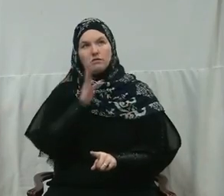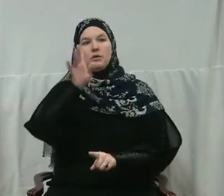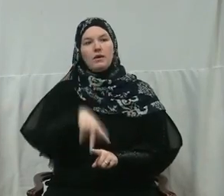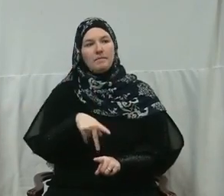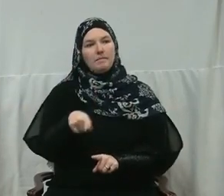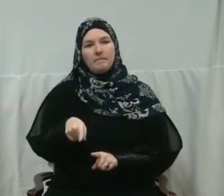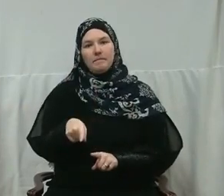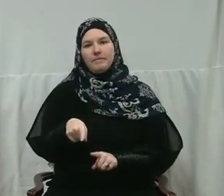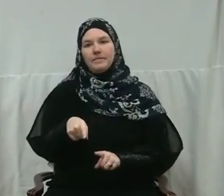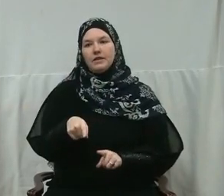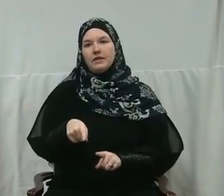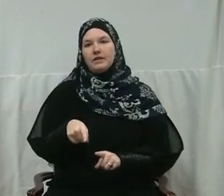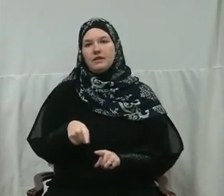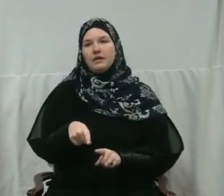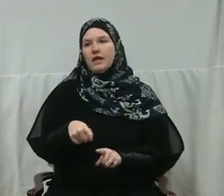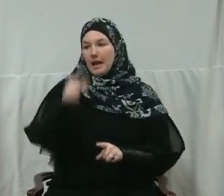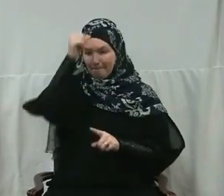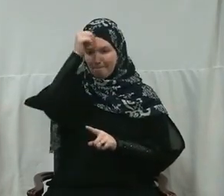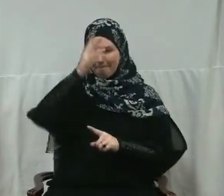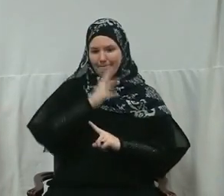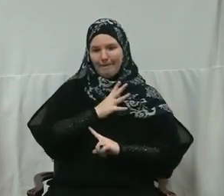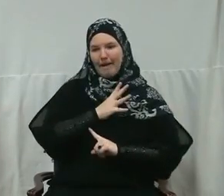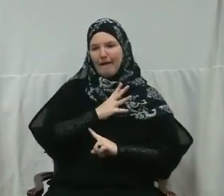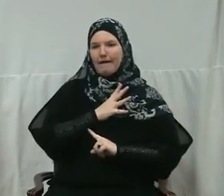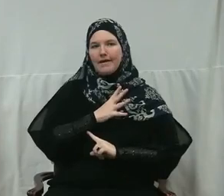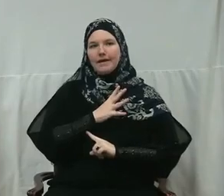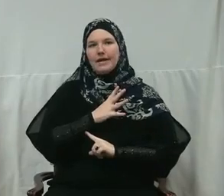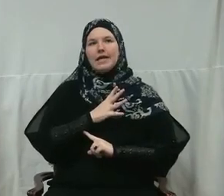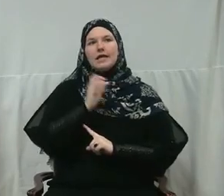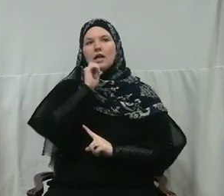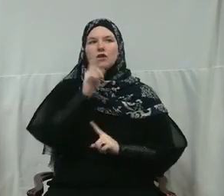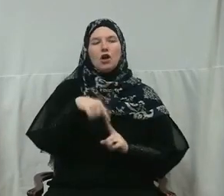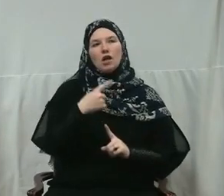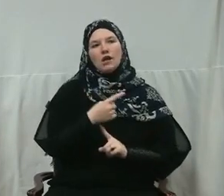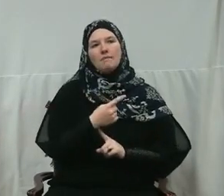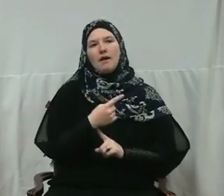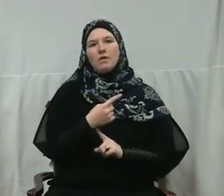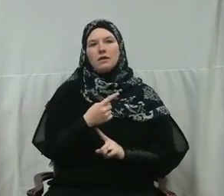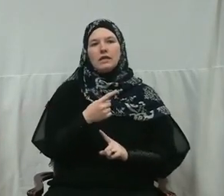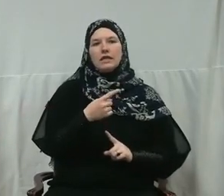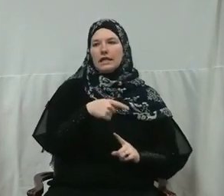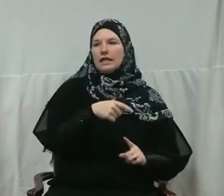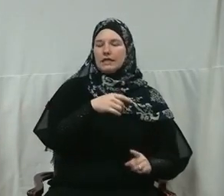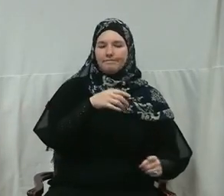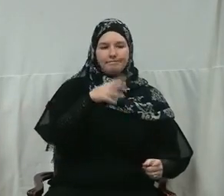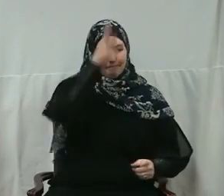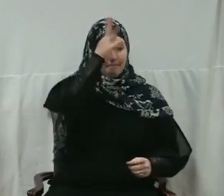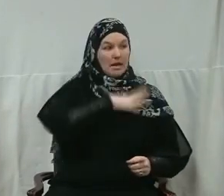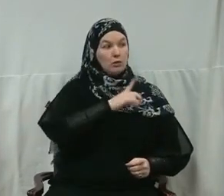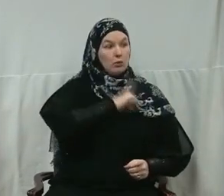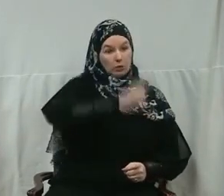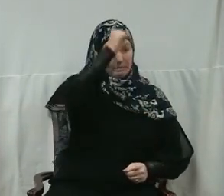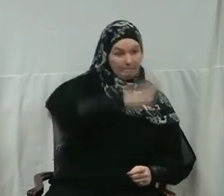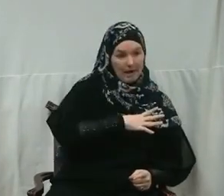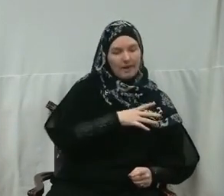a description of masculinity, it is a description of manlyhood, that he was manly in his position, and he